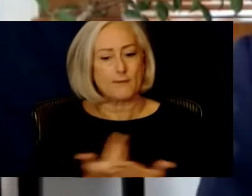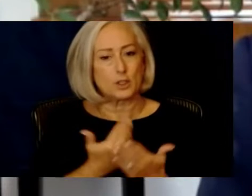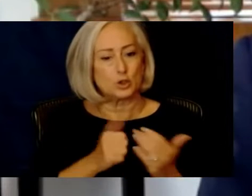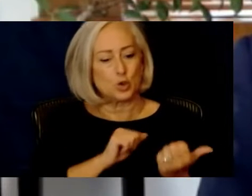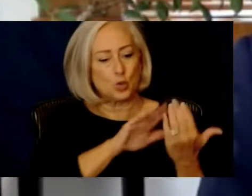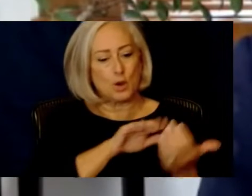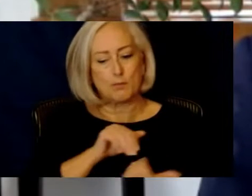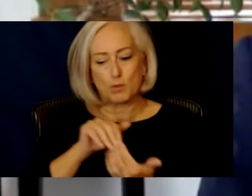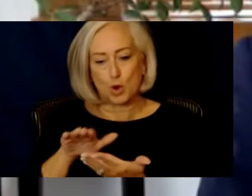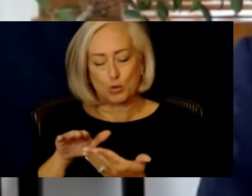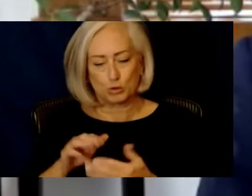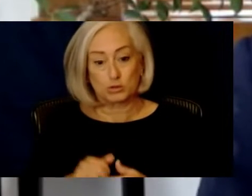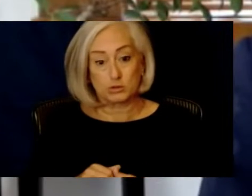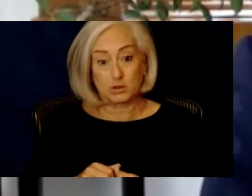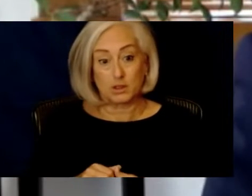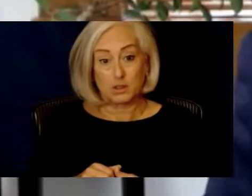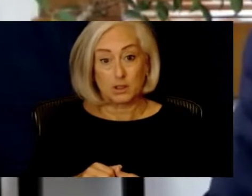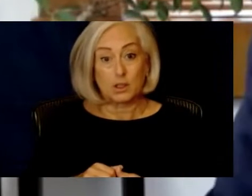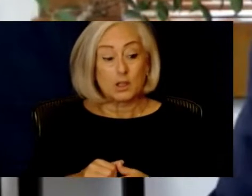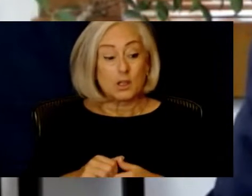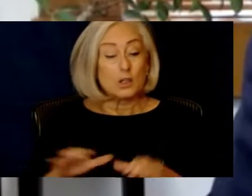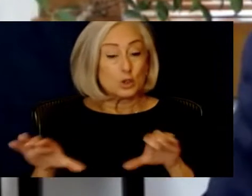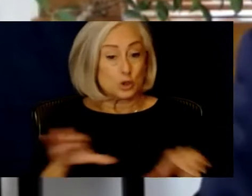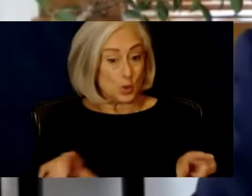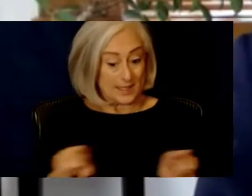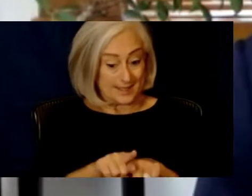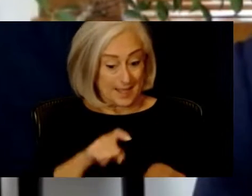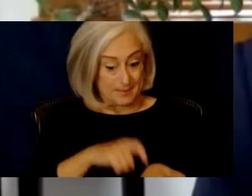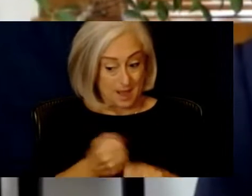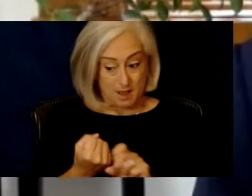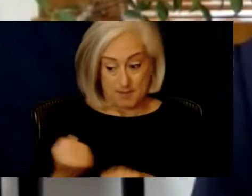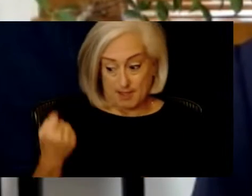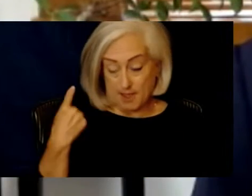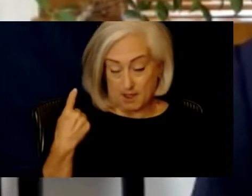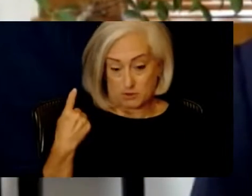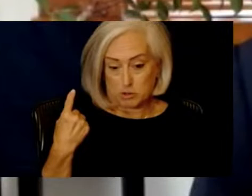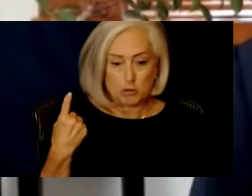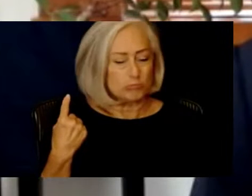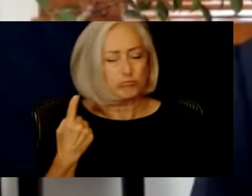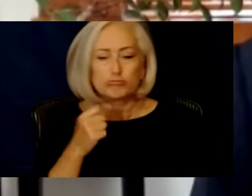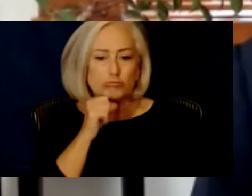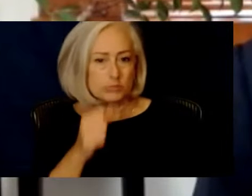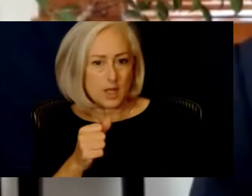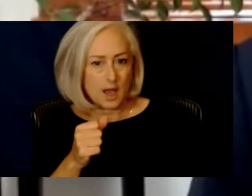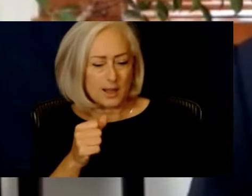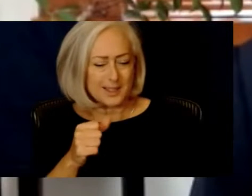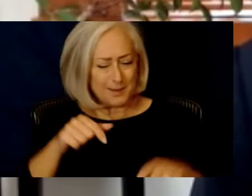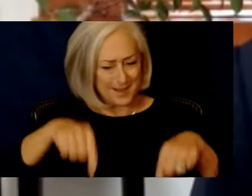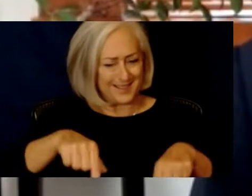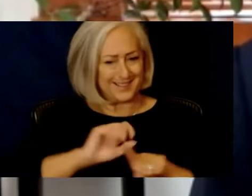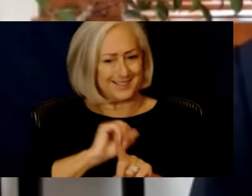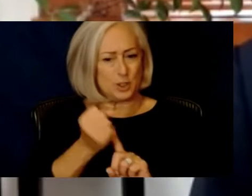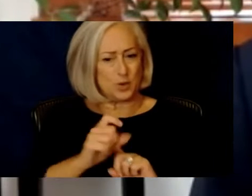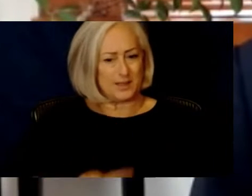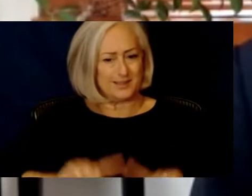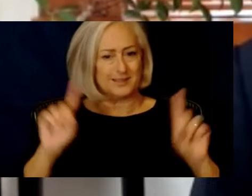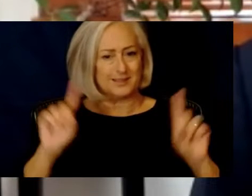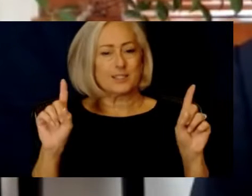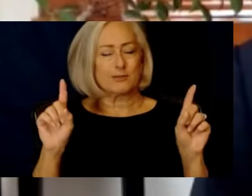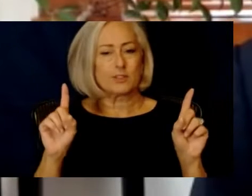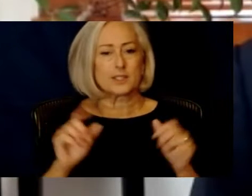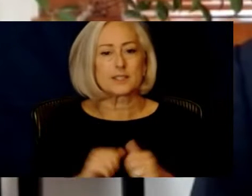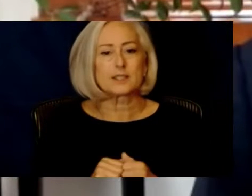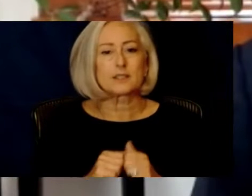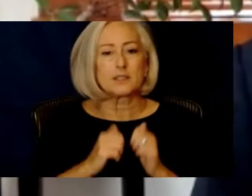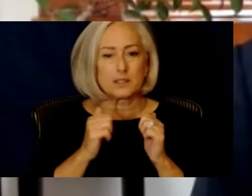we were doing at similar case rates this time last year, what we have is just a totally different situation, as has been mentioned before, with